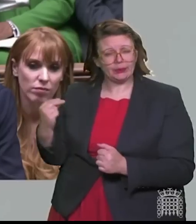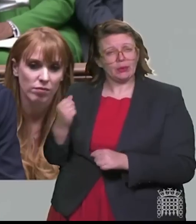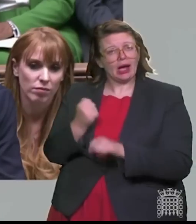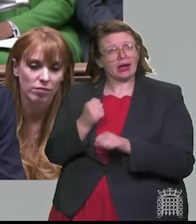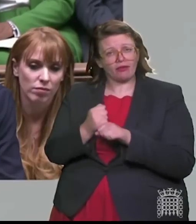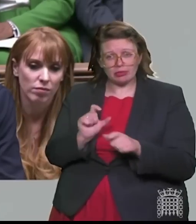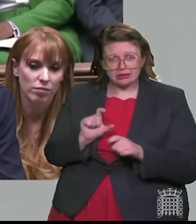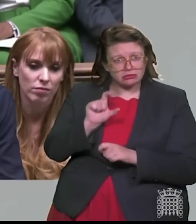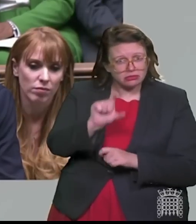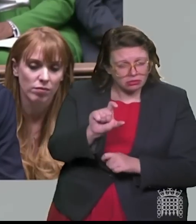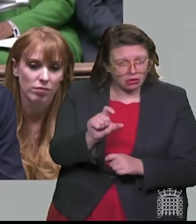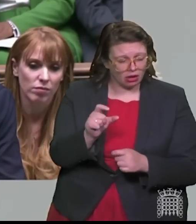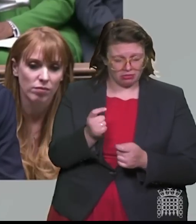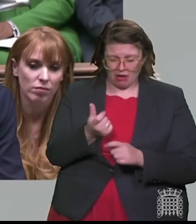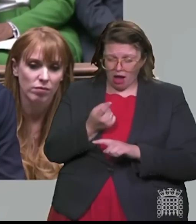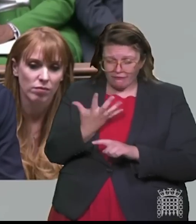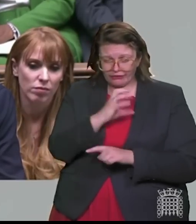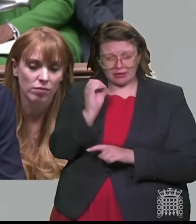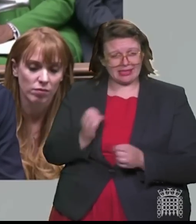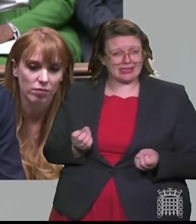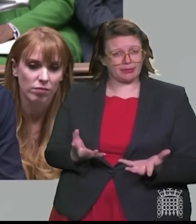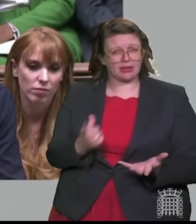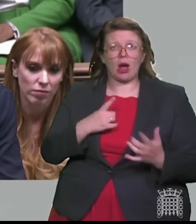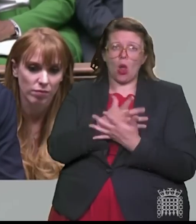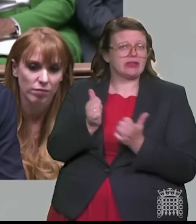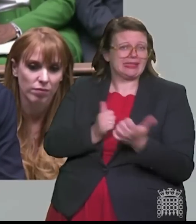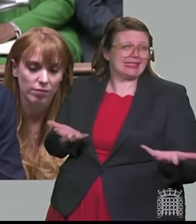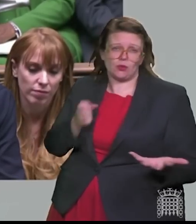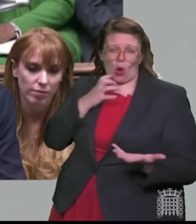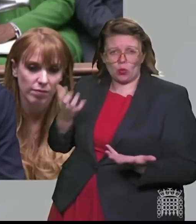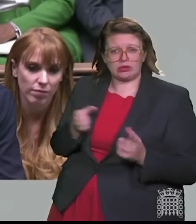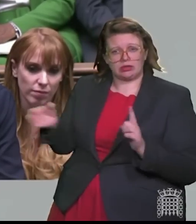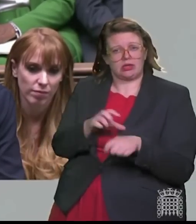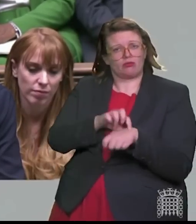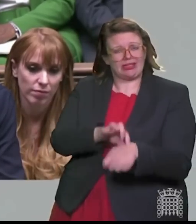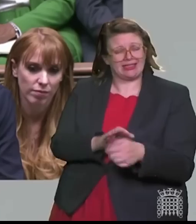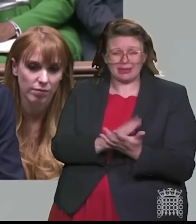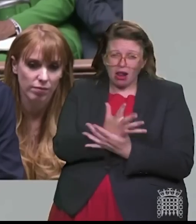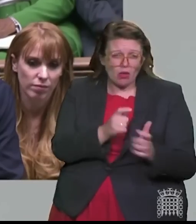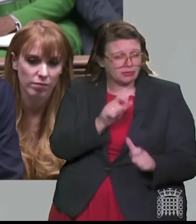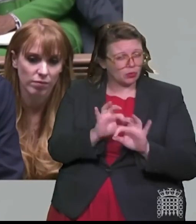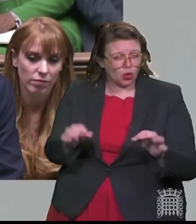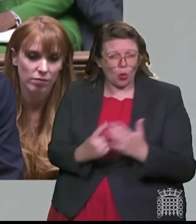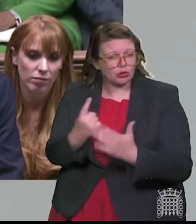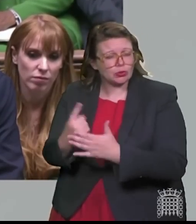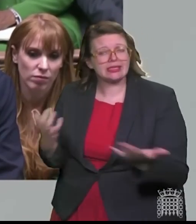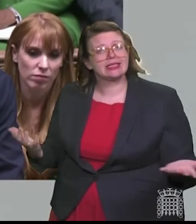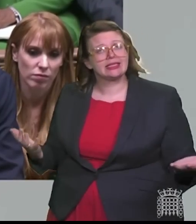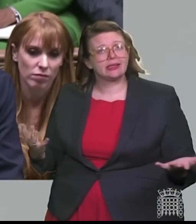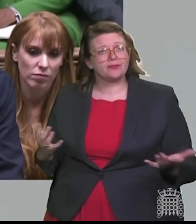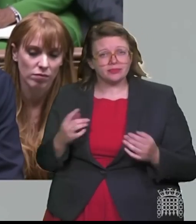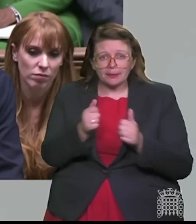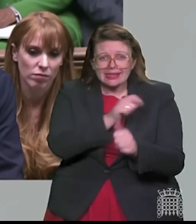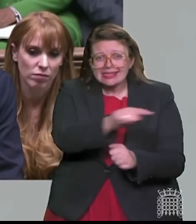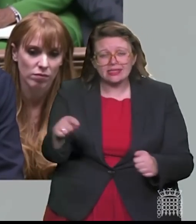being spent. That's fewer young people getting the opportunities they need to fulfil their potential. Businesses are crying out for